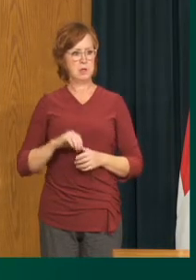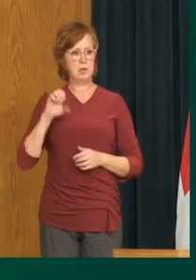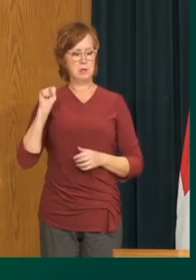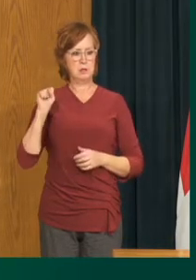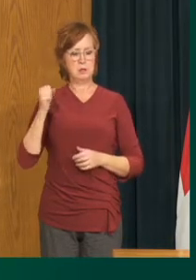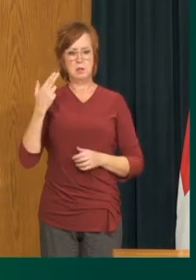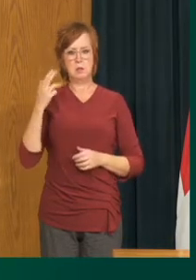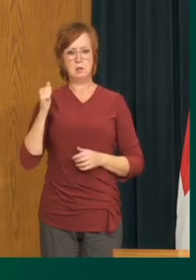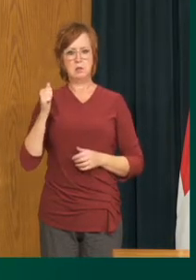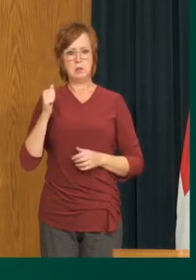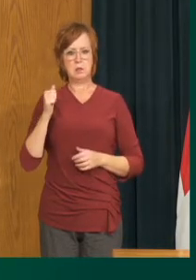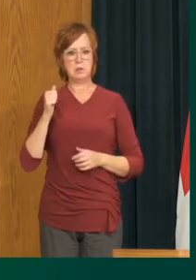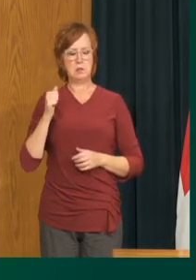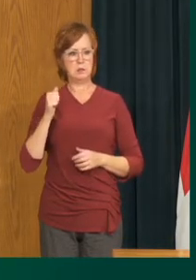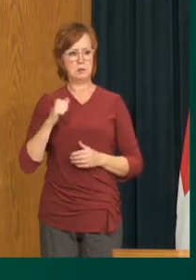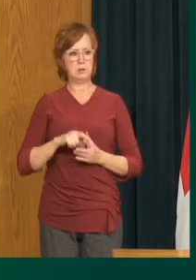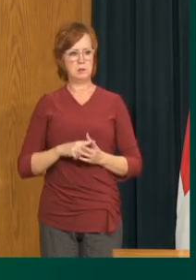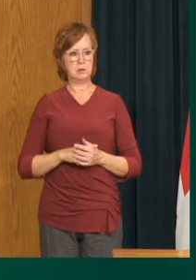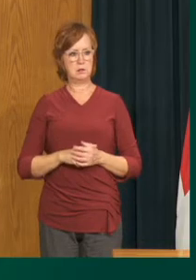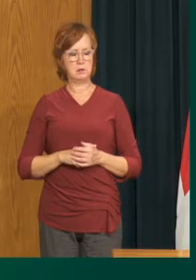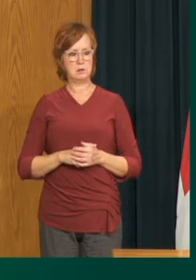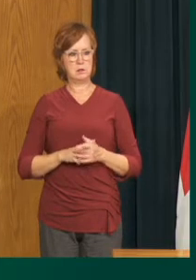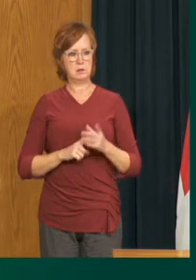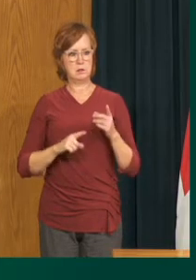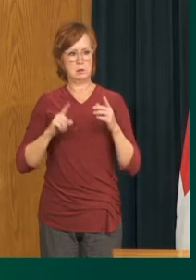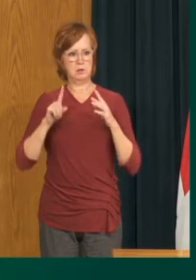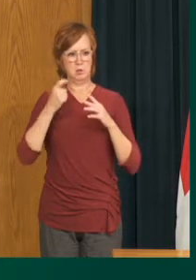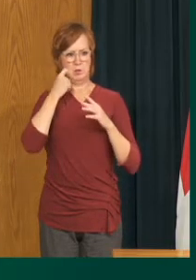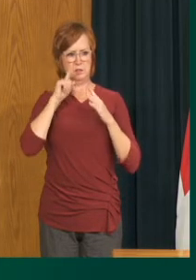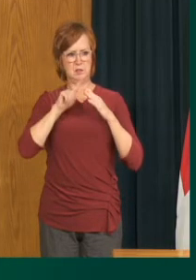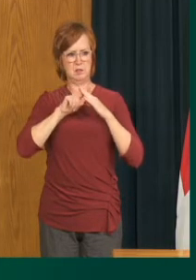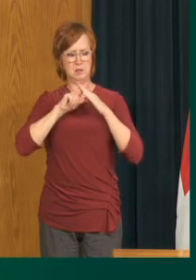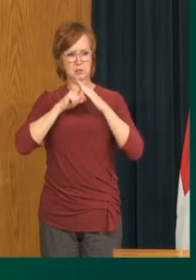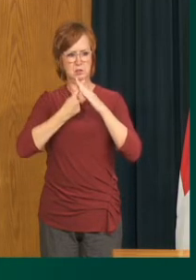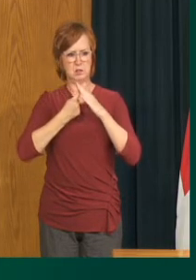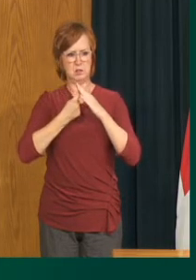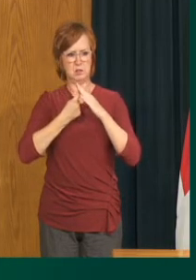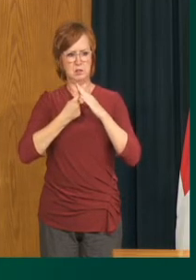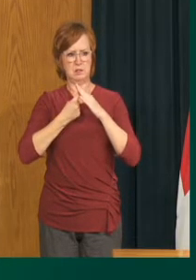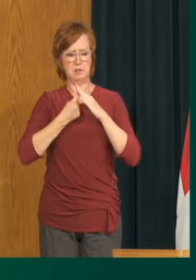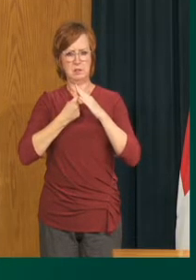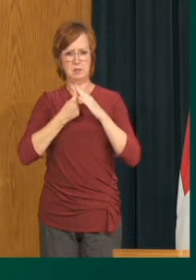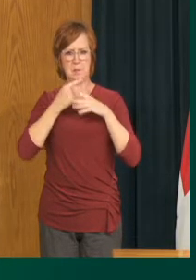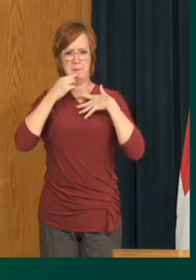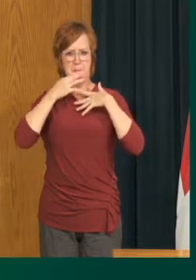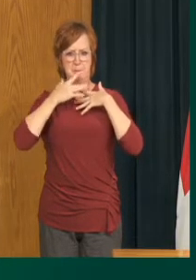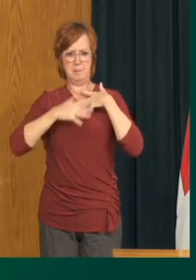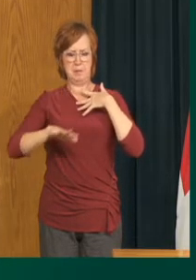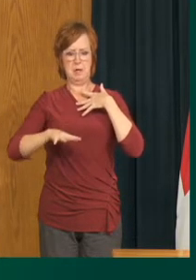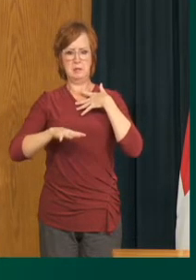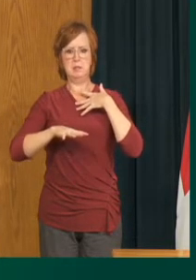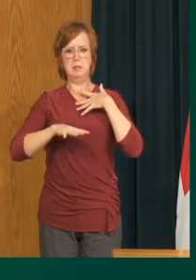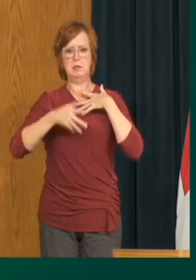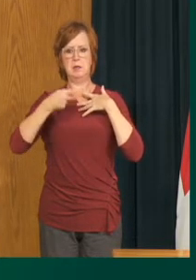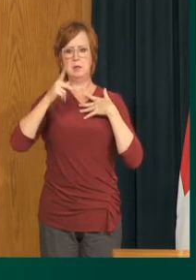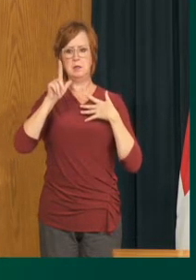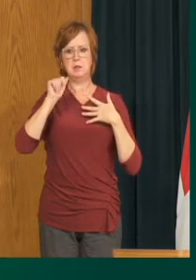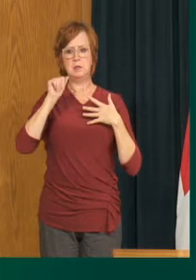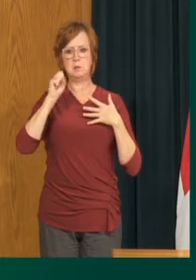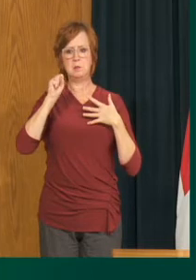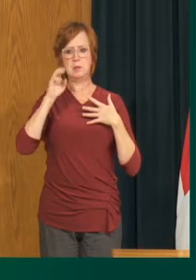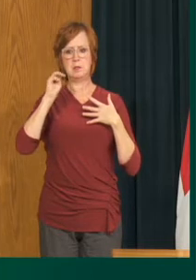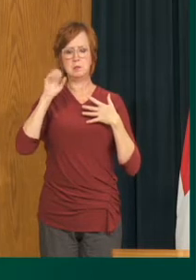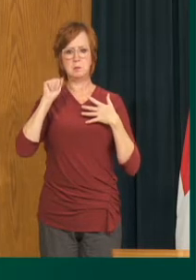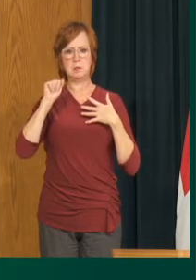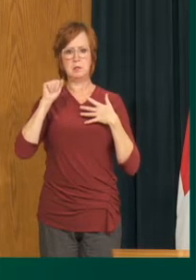started convalescent blood plasma clinical trials. What is the purpose of the trials and how has the enrollment